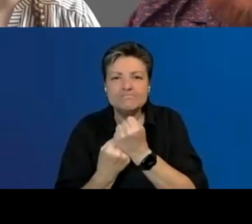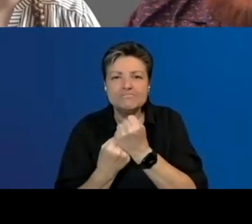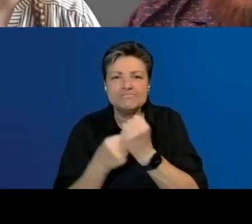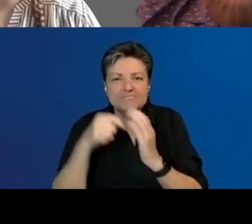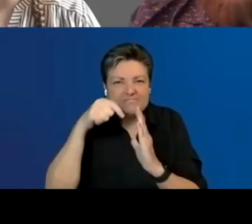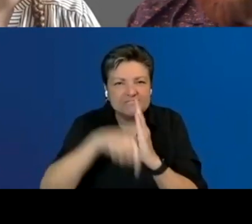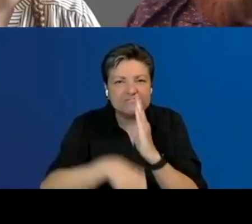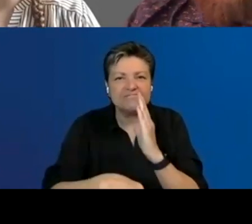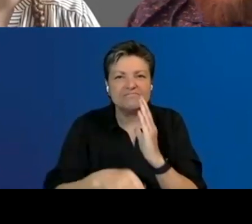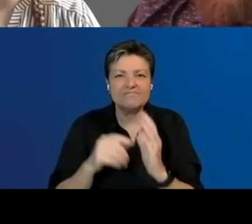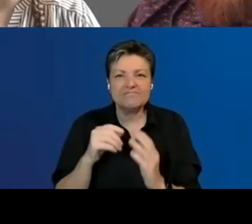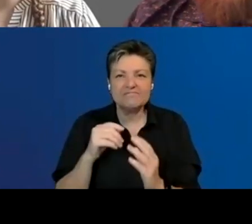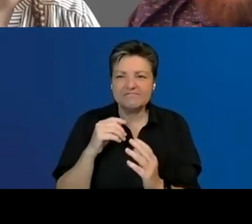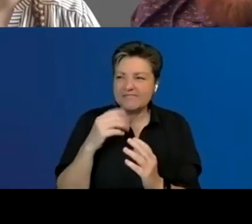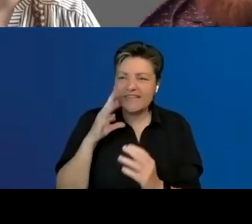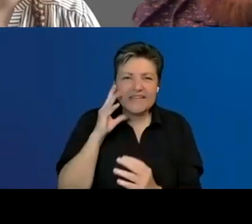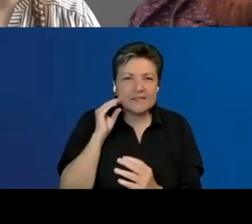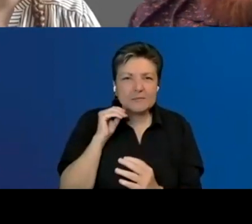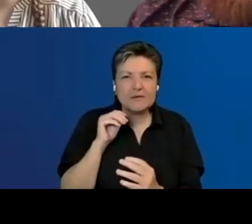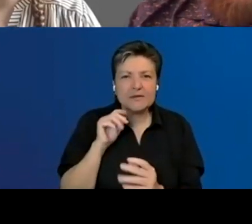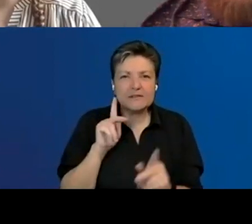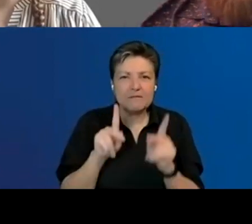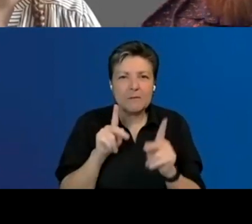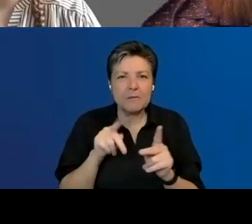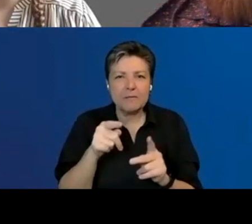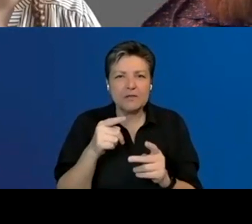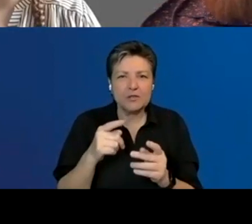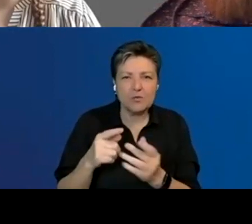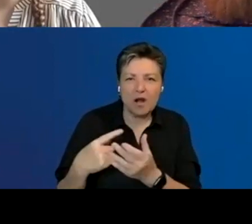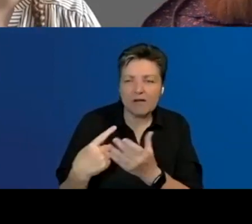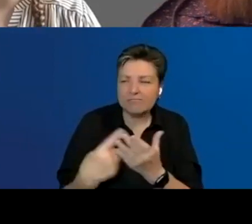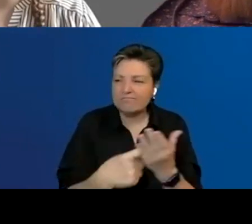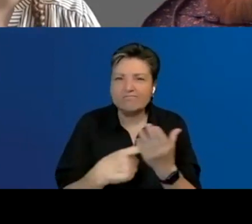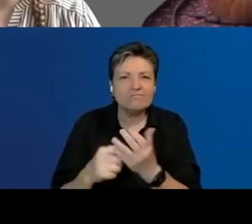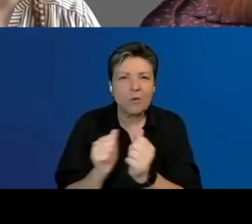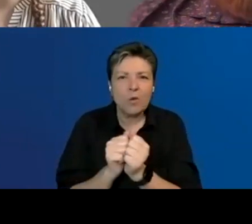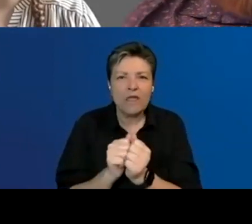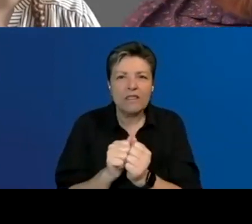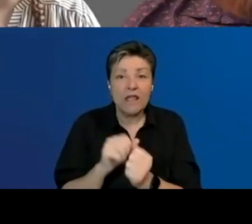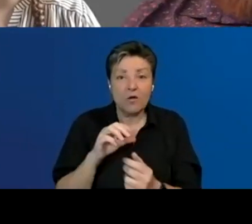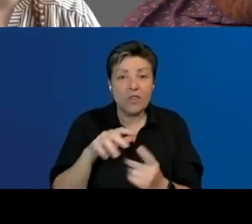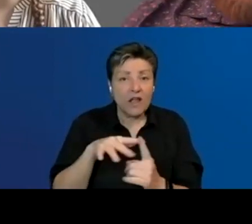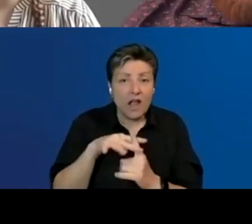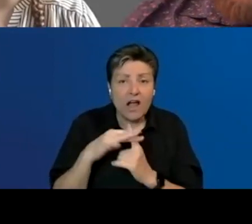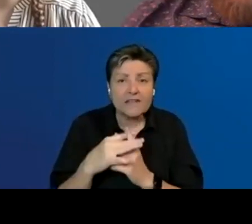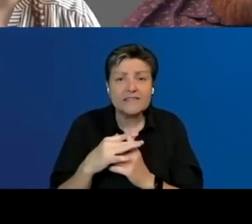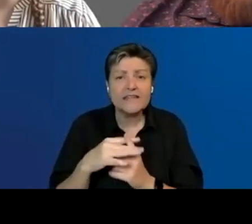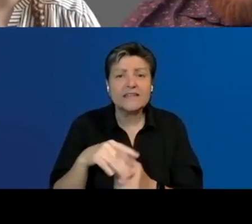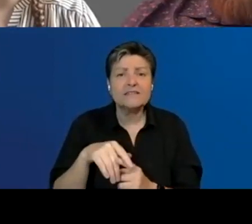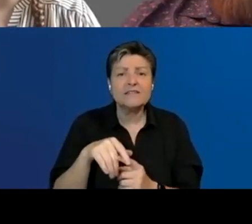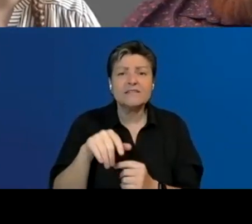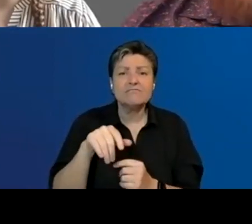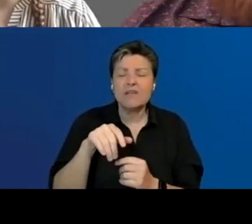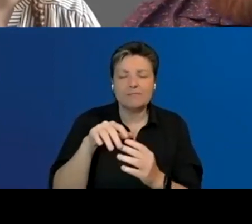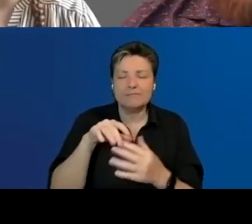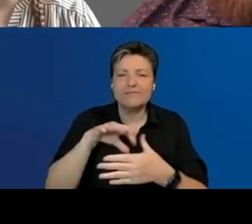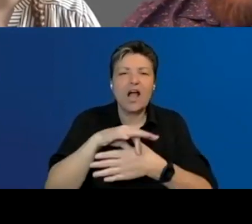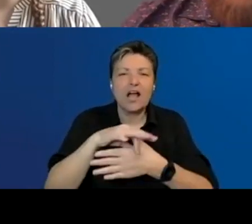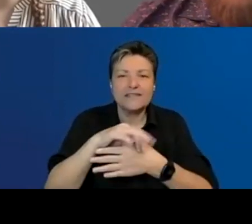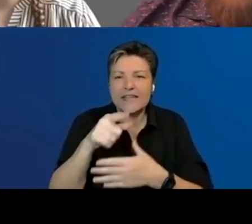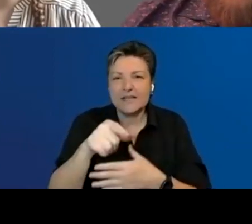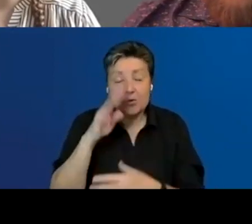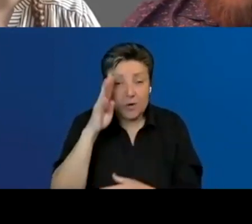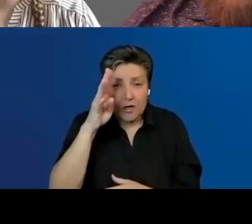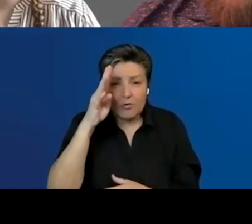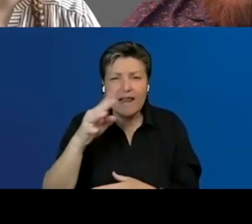that you're speaking with, the content that you're creating or crafting. And yeah, I